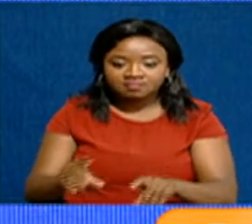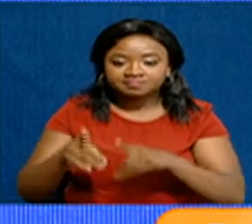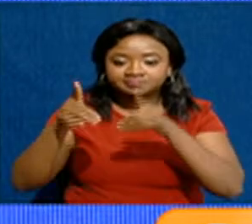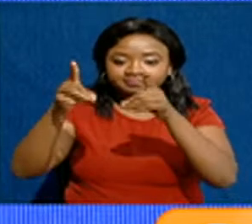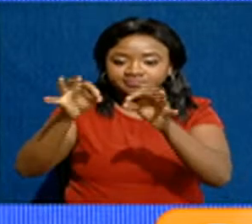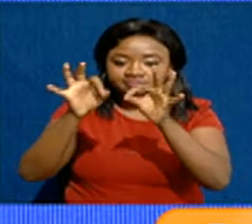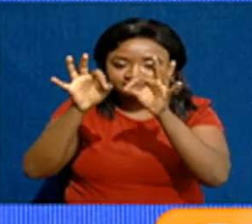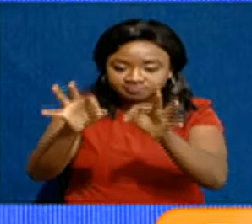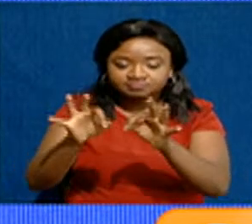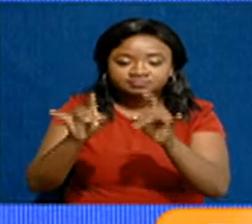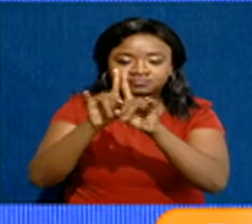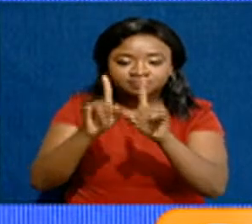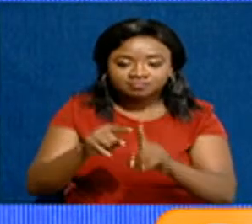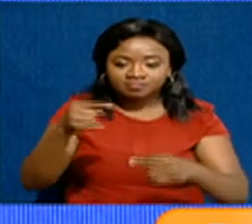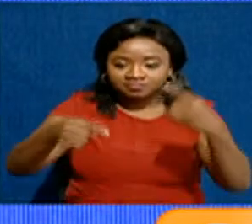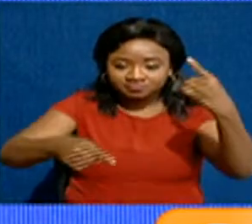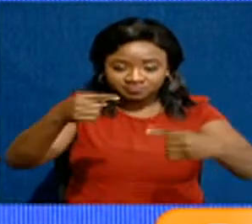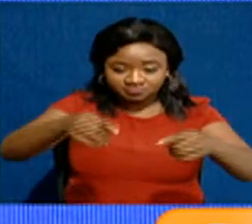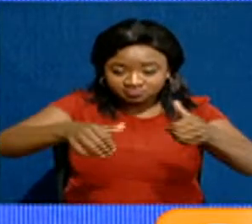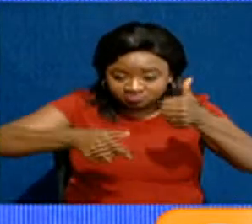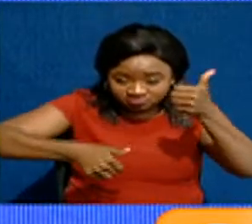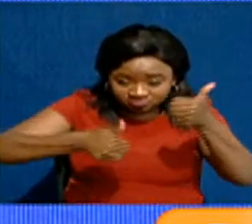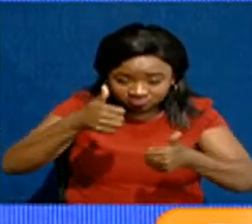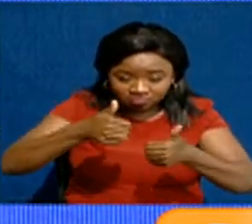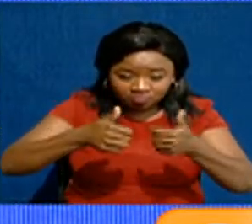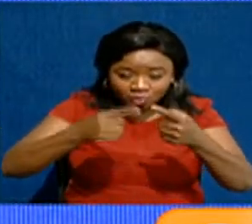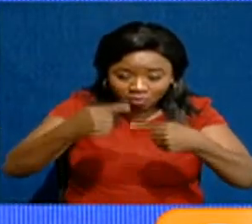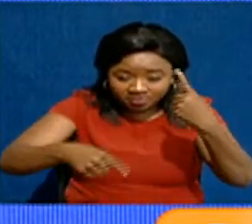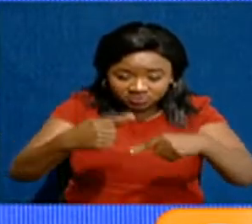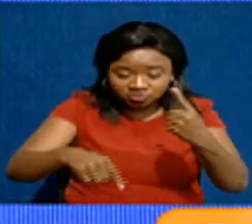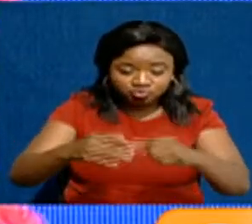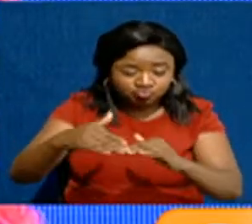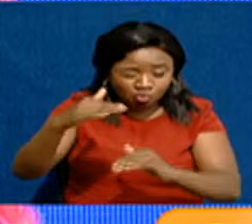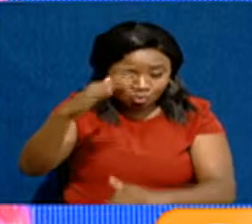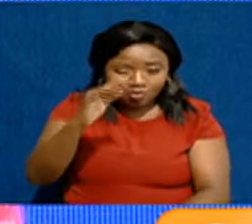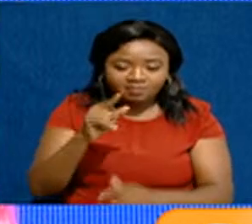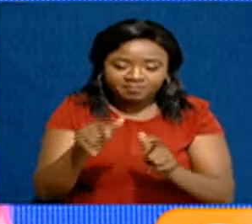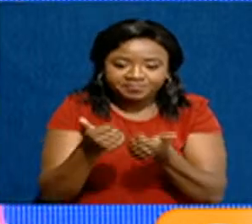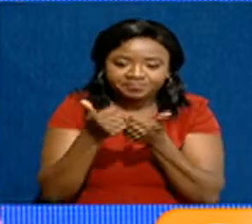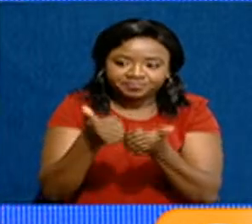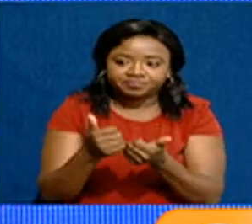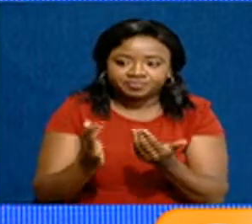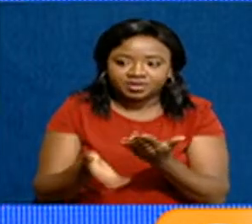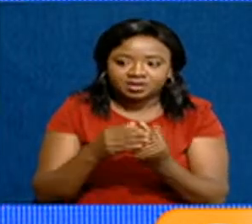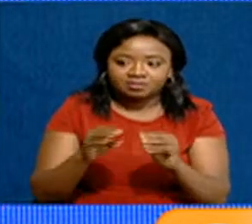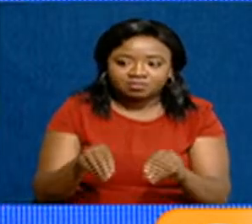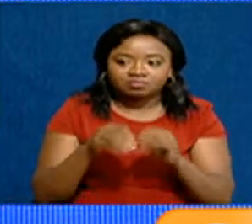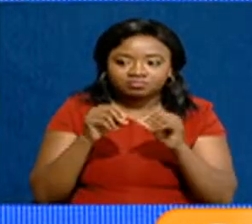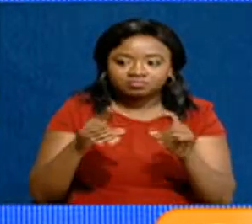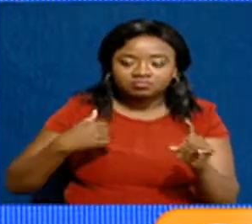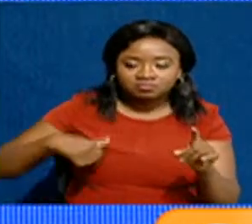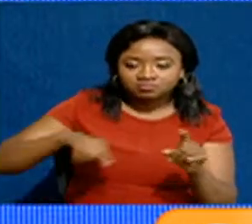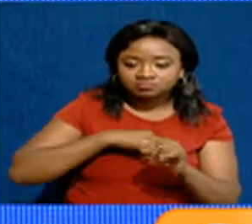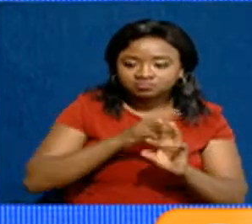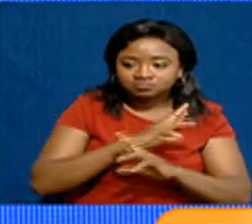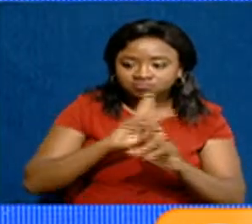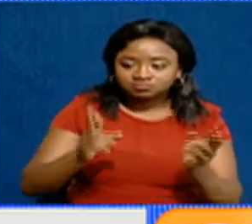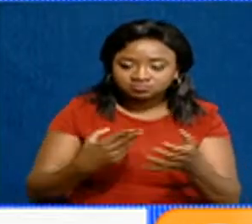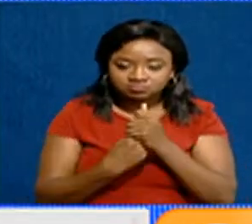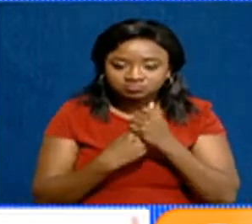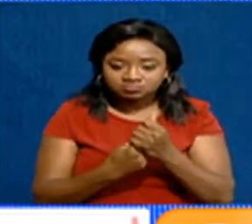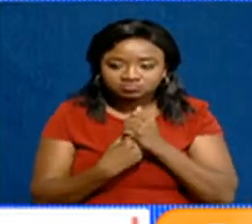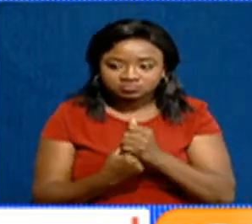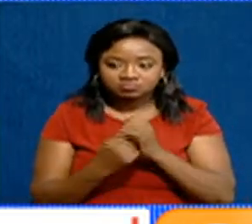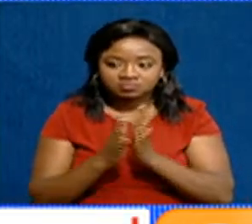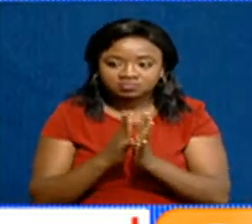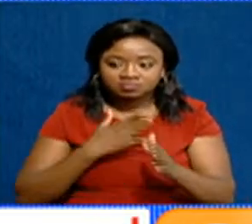Increased competitiveness breeds quality, consistency, and innovation. We shall partner with our ministry, the staff of the authority, and as